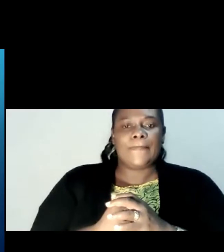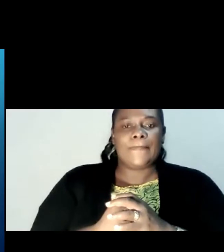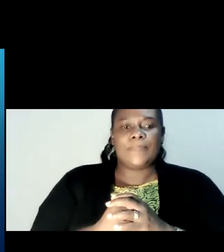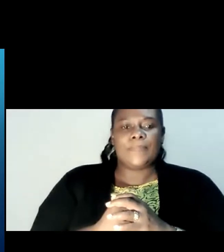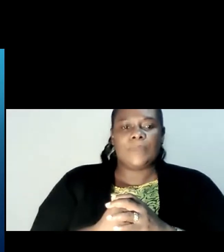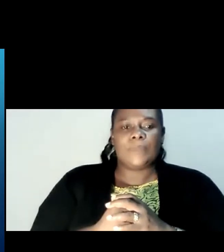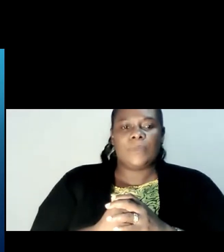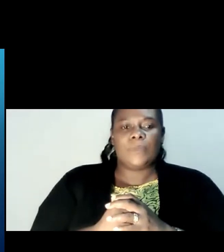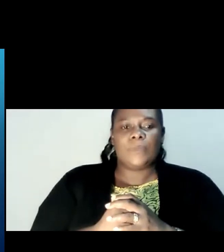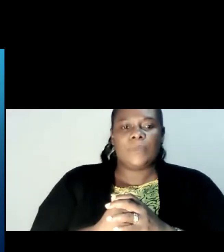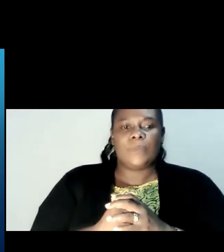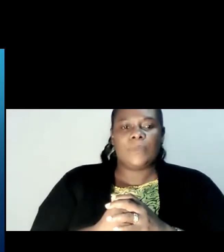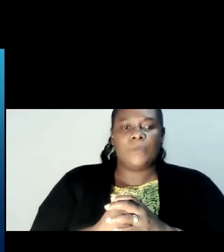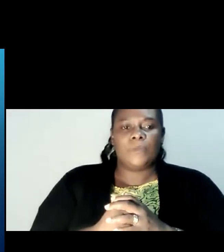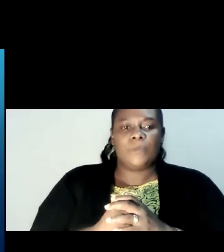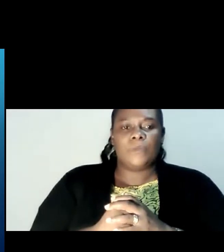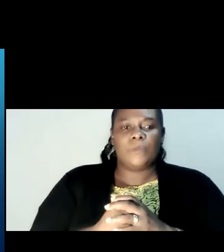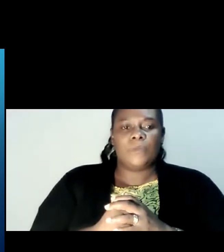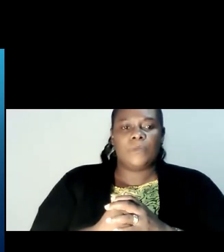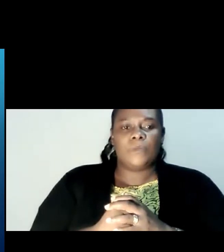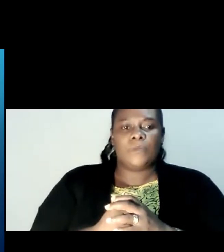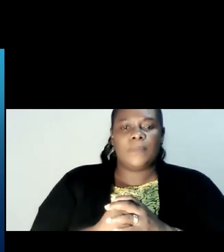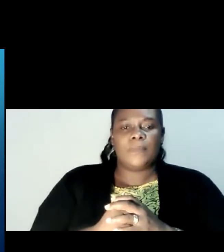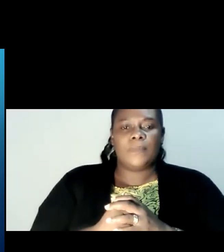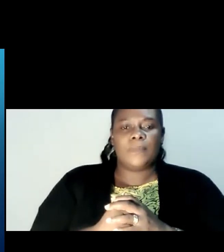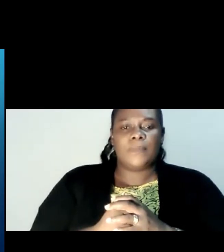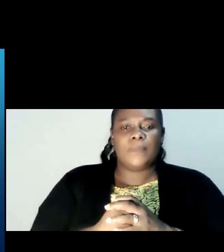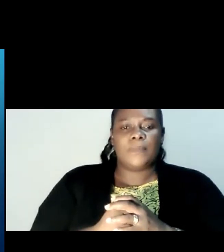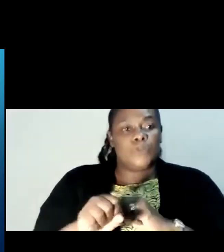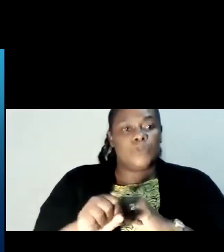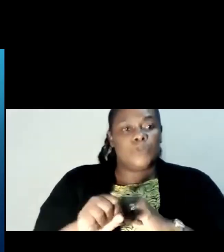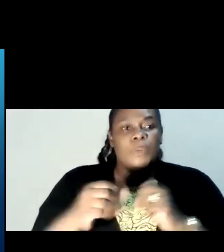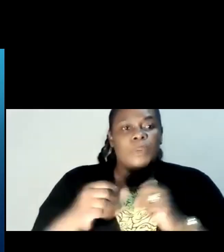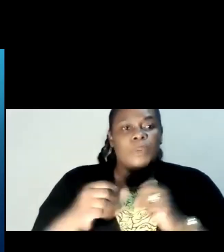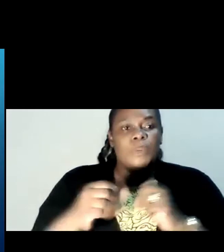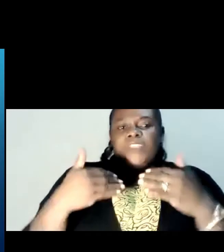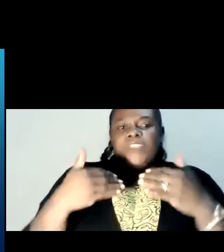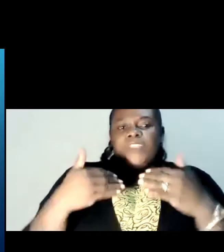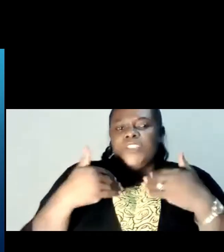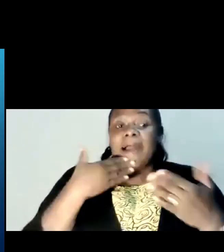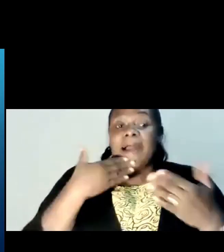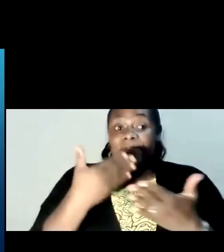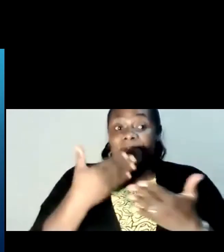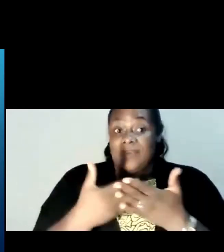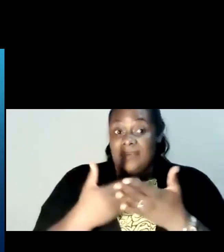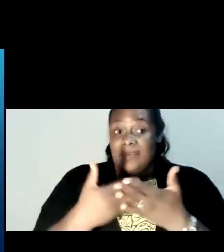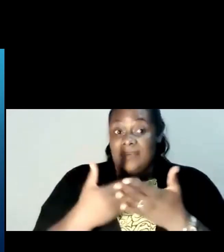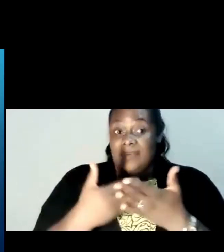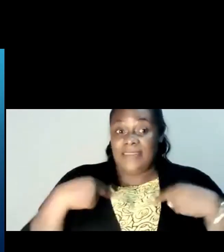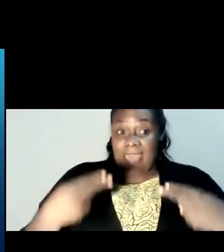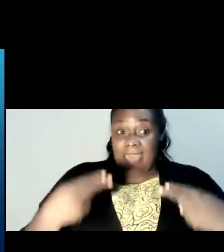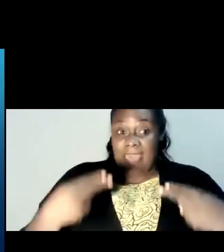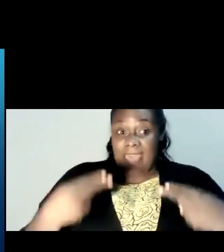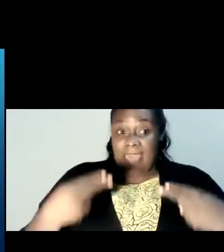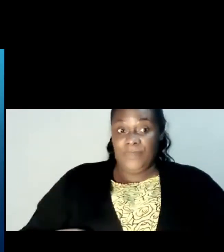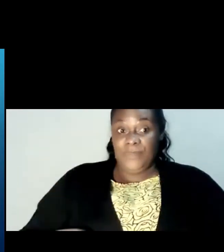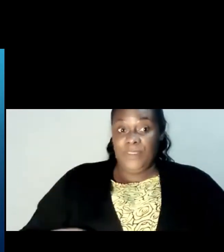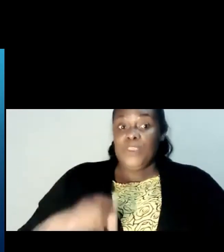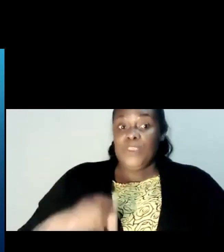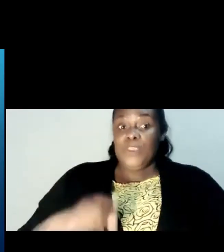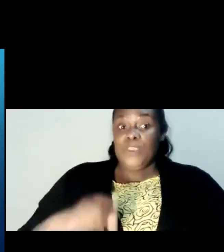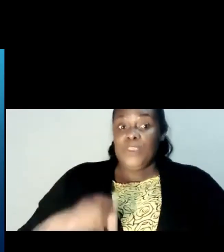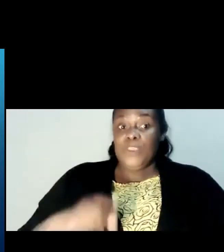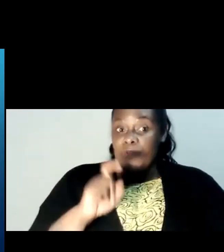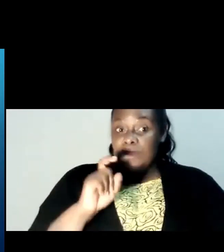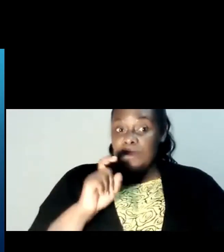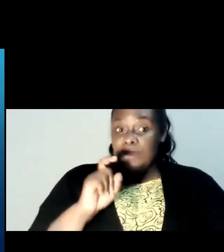So in order for us to maintain our health, there are several things we need to consider. We need to